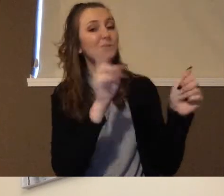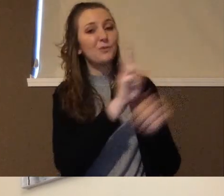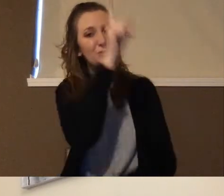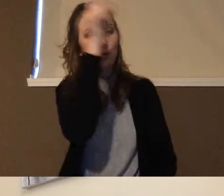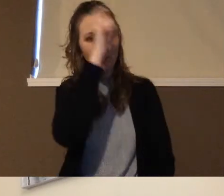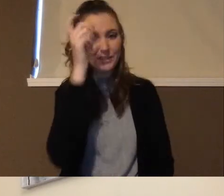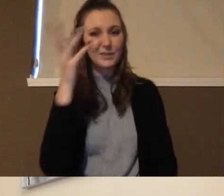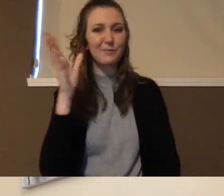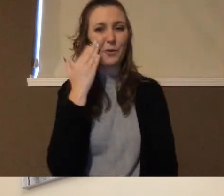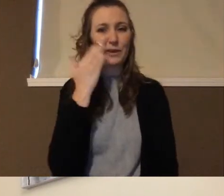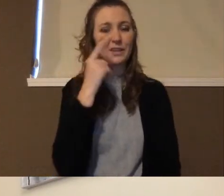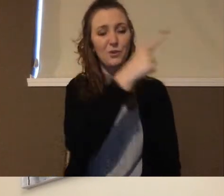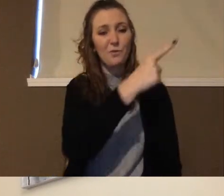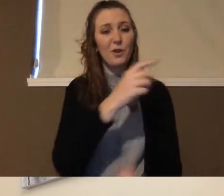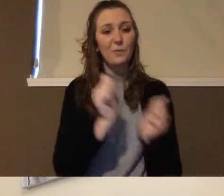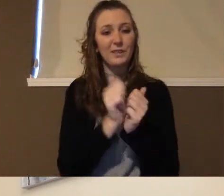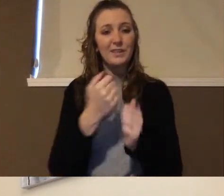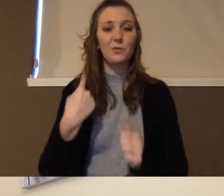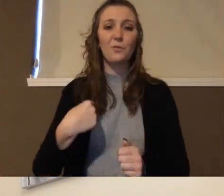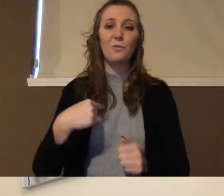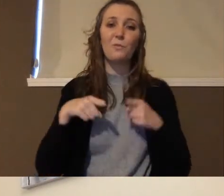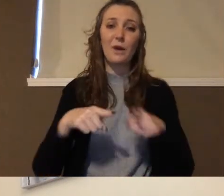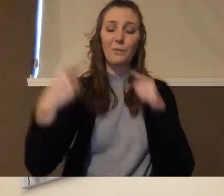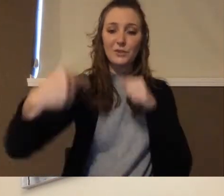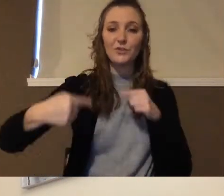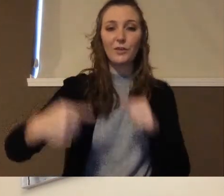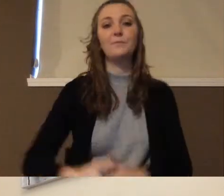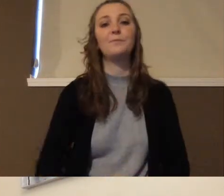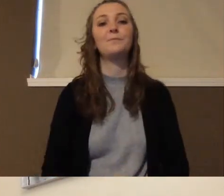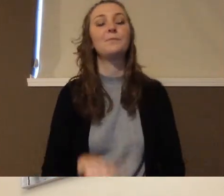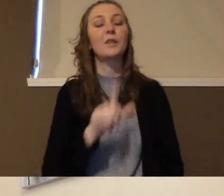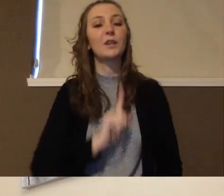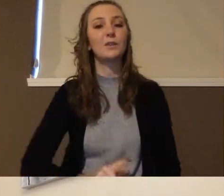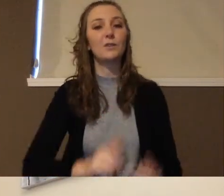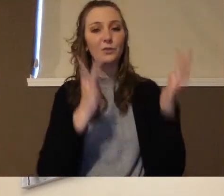we wrestle. Lord, in your mercy, hear our prayer.